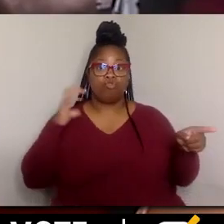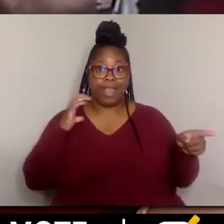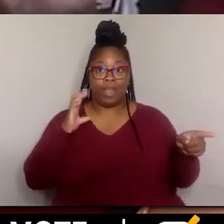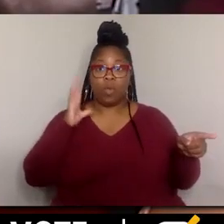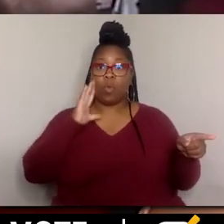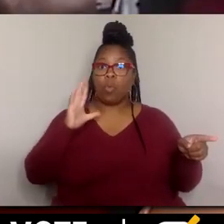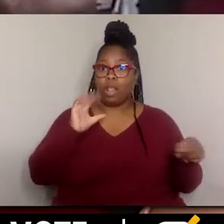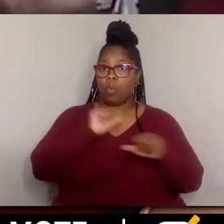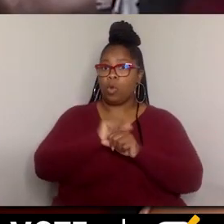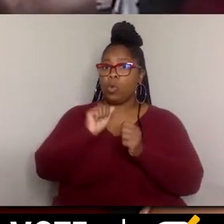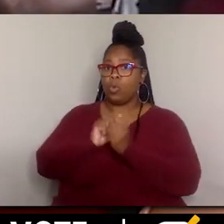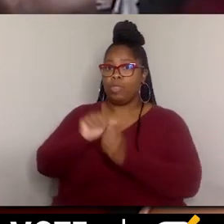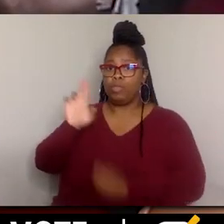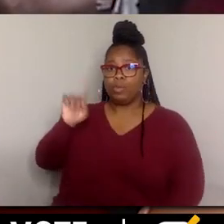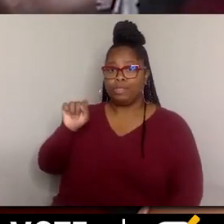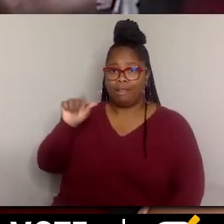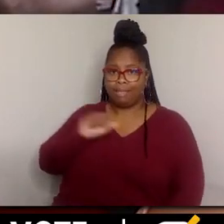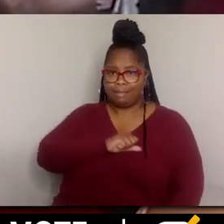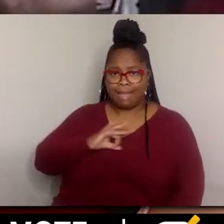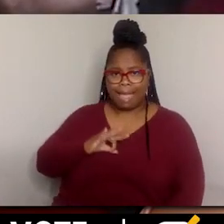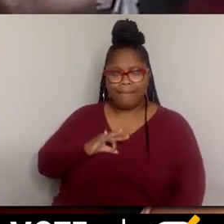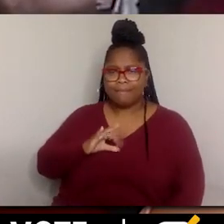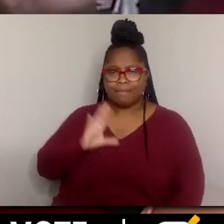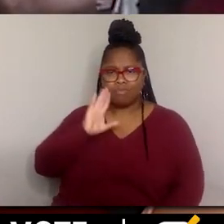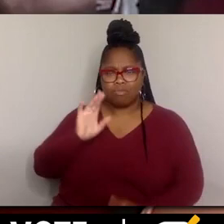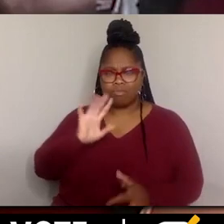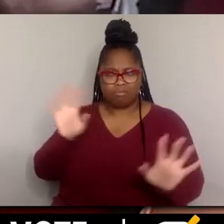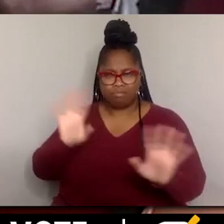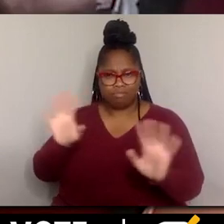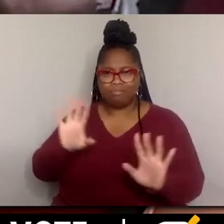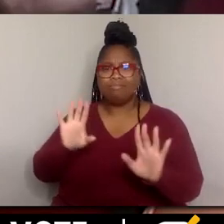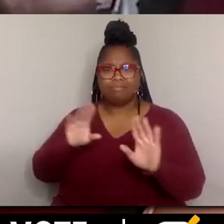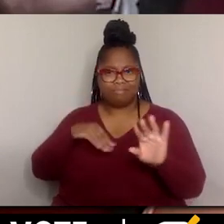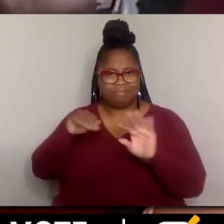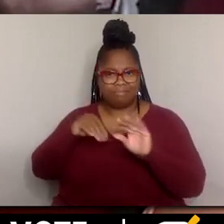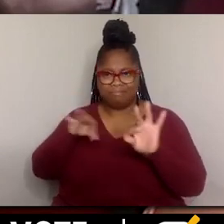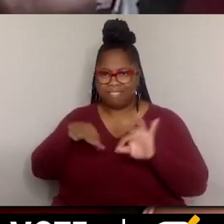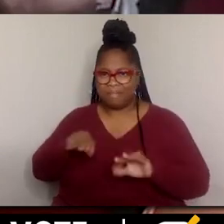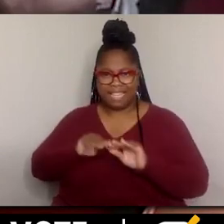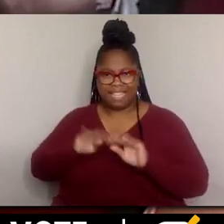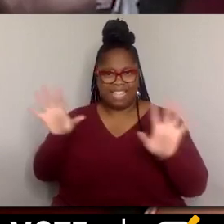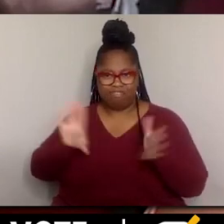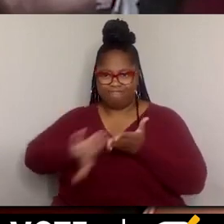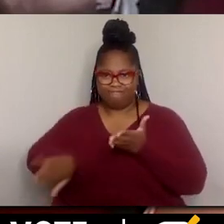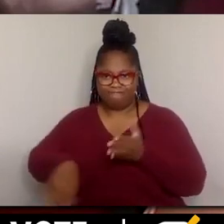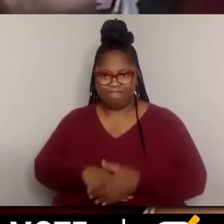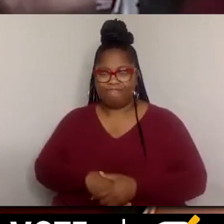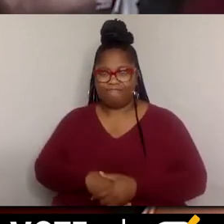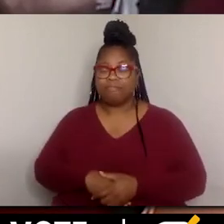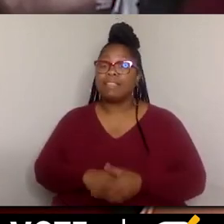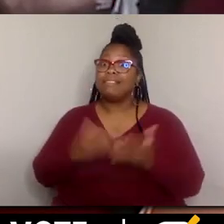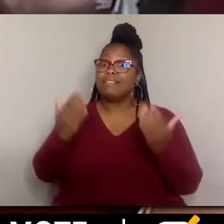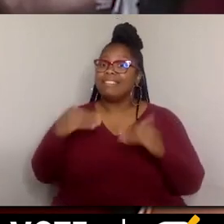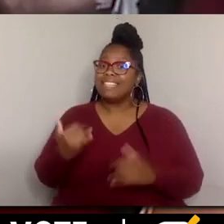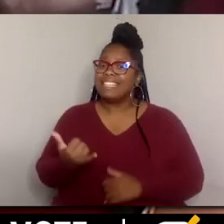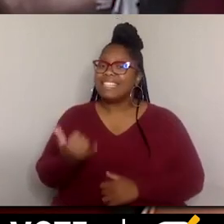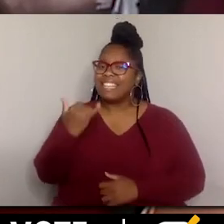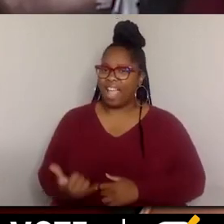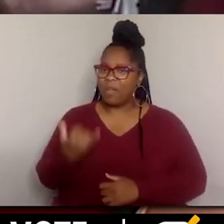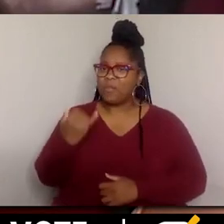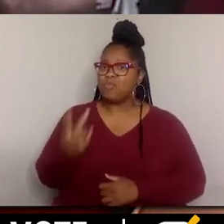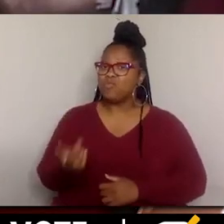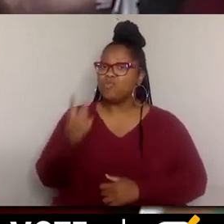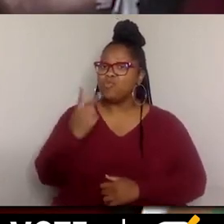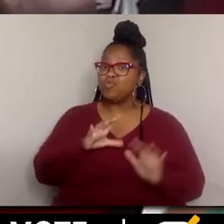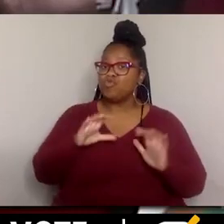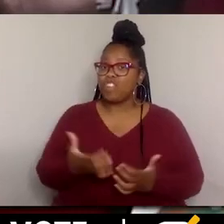to clarify this issue. Now I want to share two UTLA chapter victories against